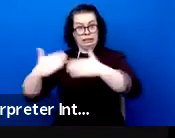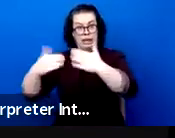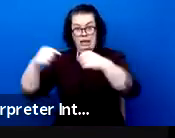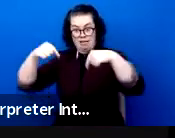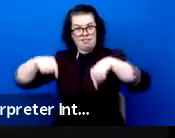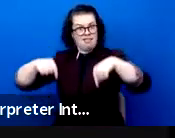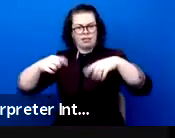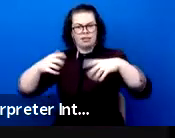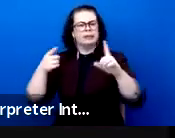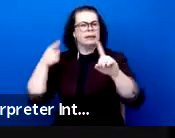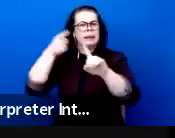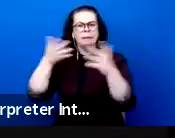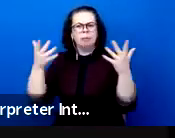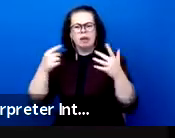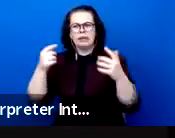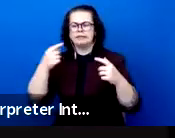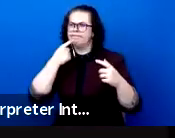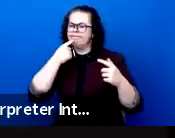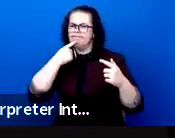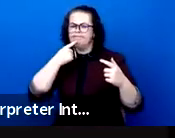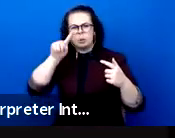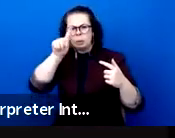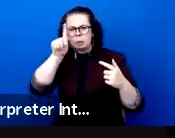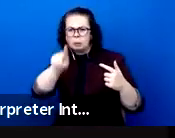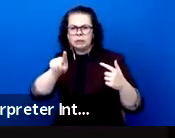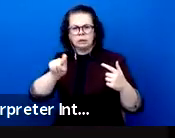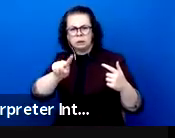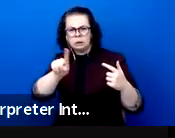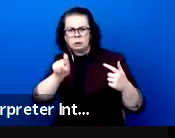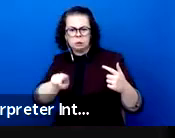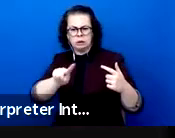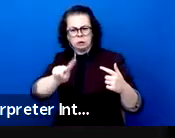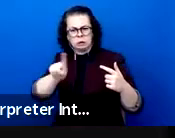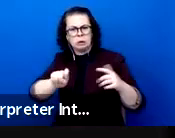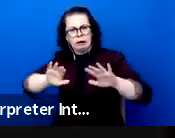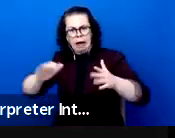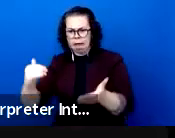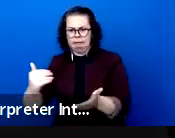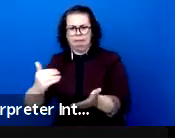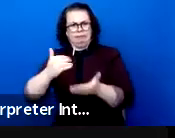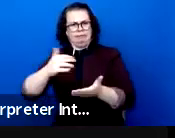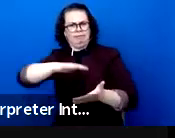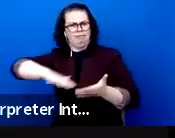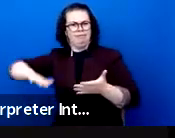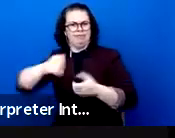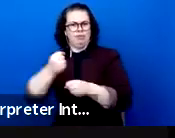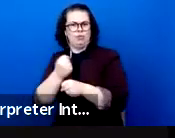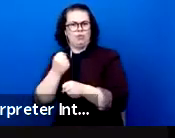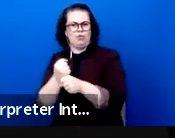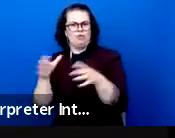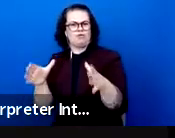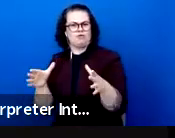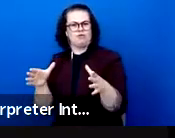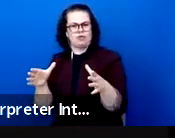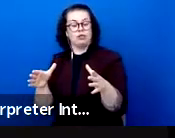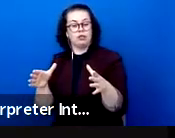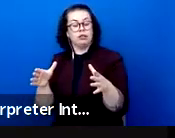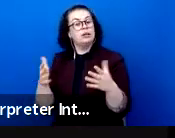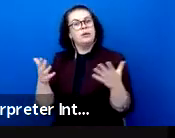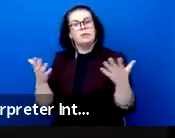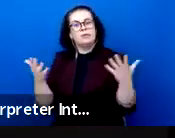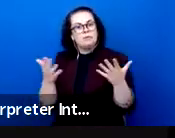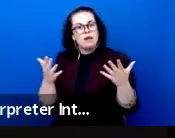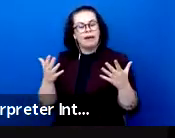to explore this sector of the performing arts, which is so special because it's perfectly at odds with the